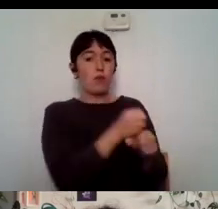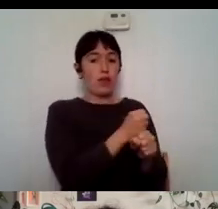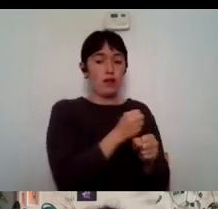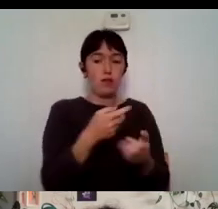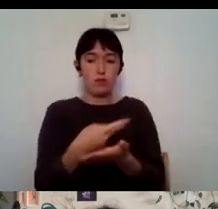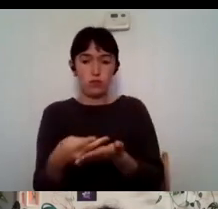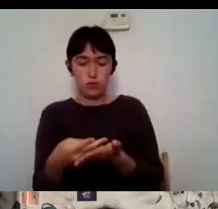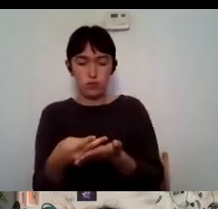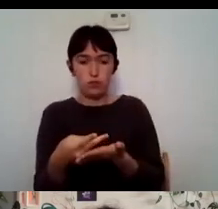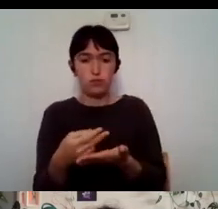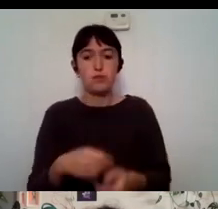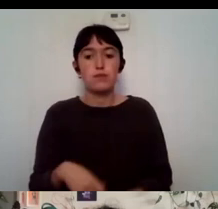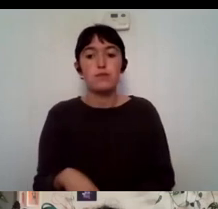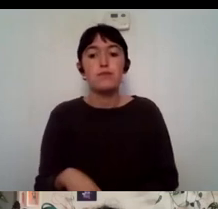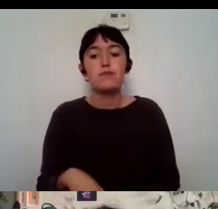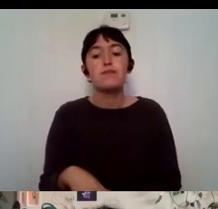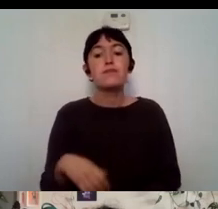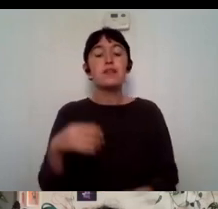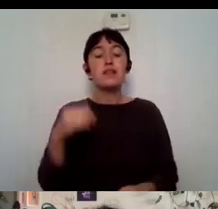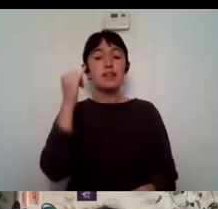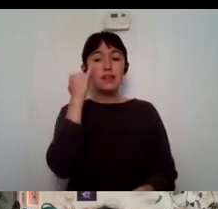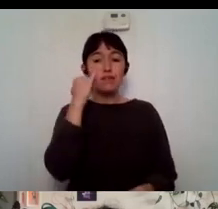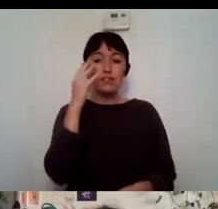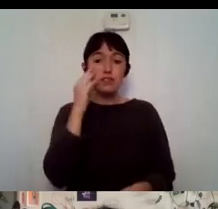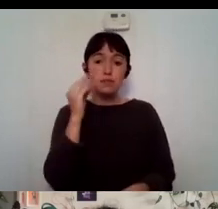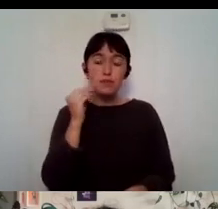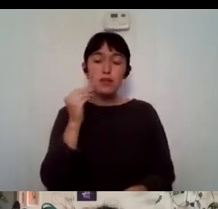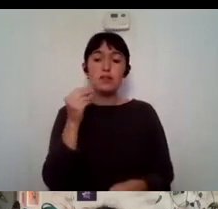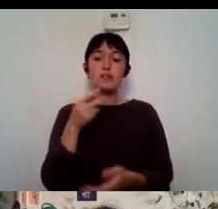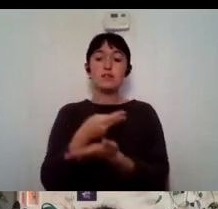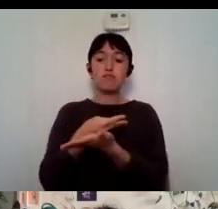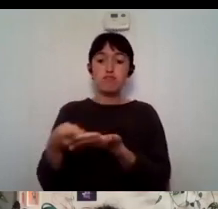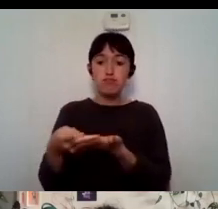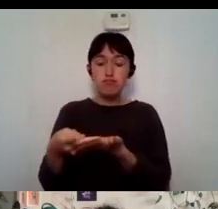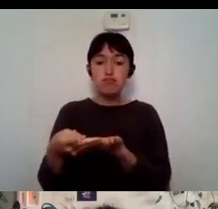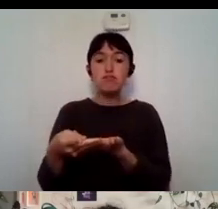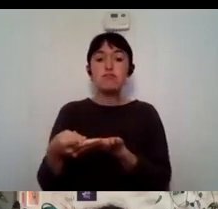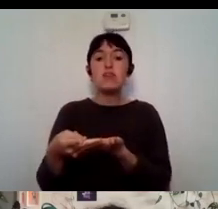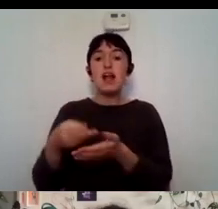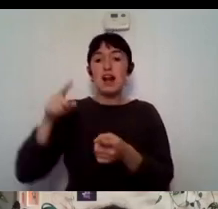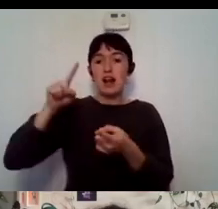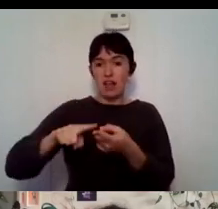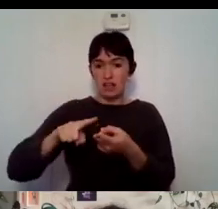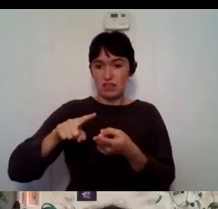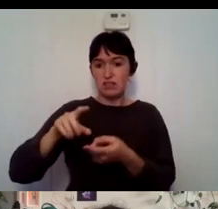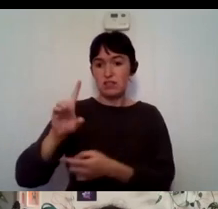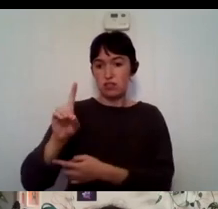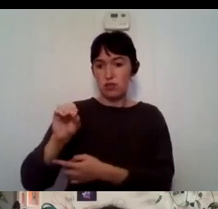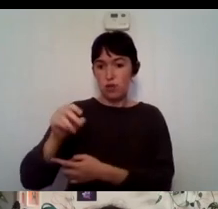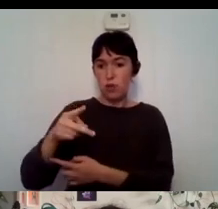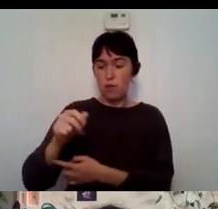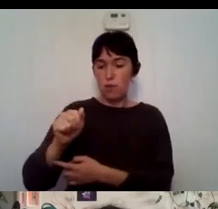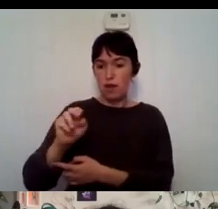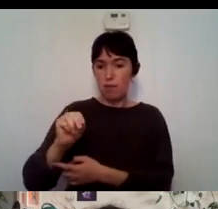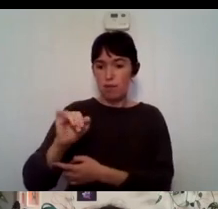loss, that appears to reduce the amount of dopamine that is released. The ACC